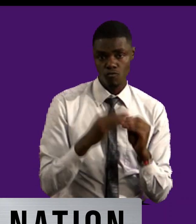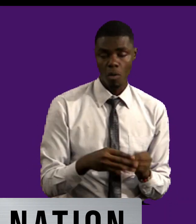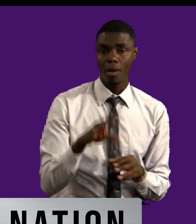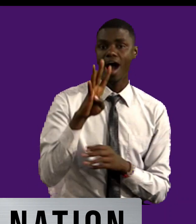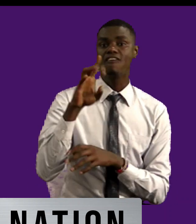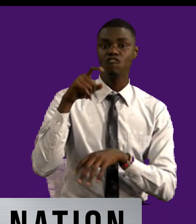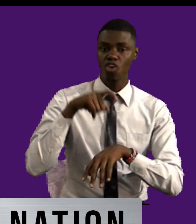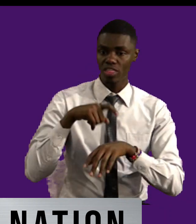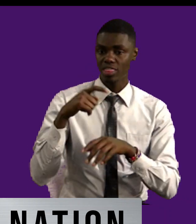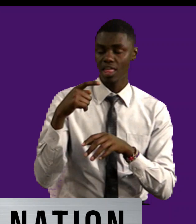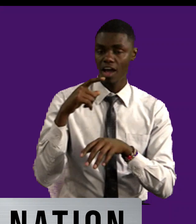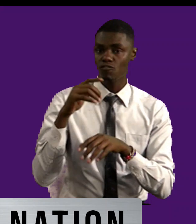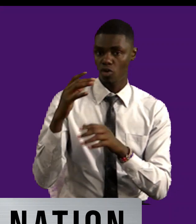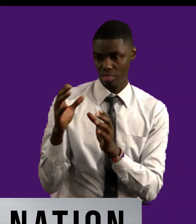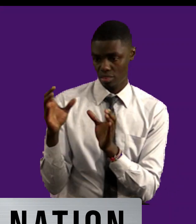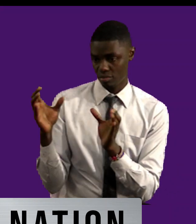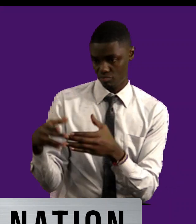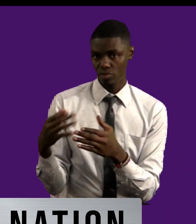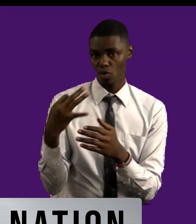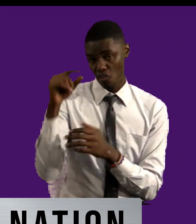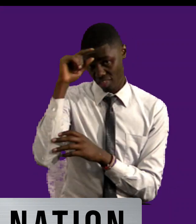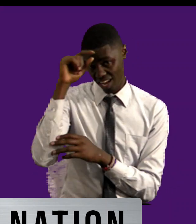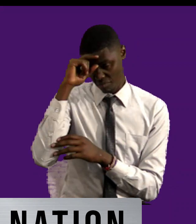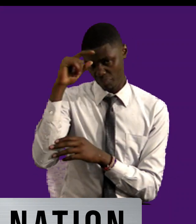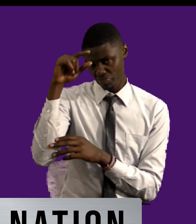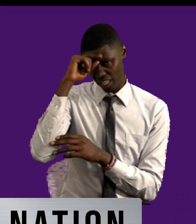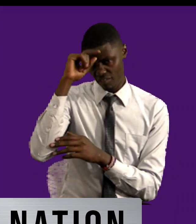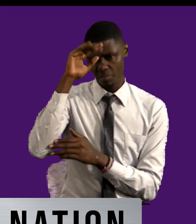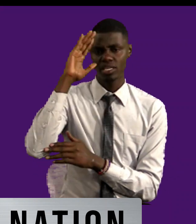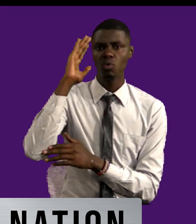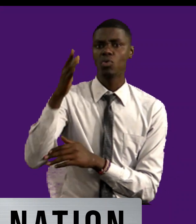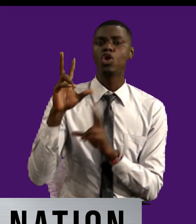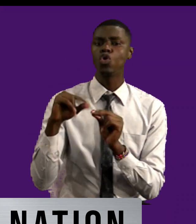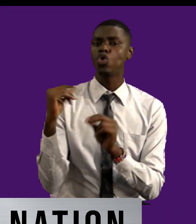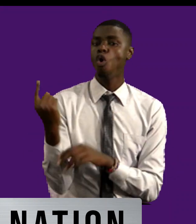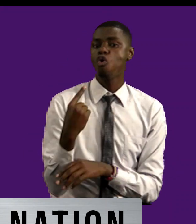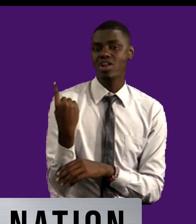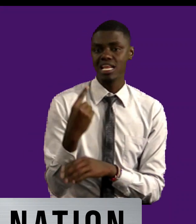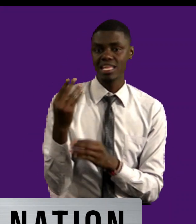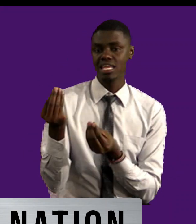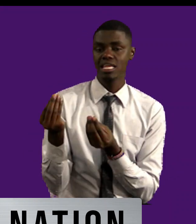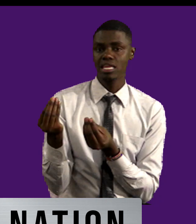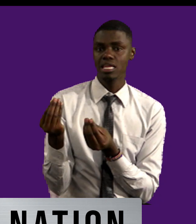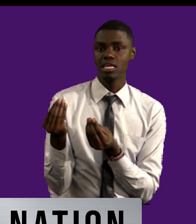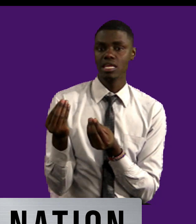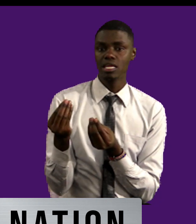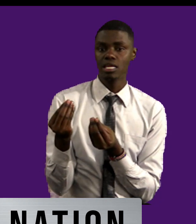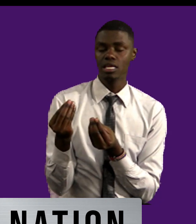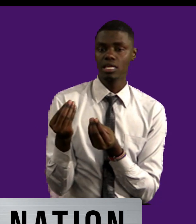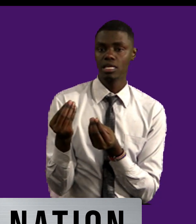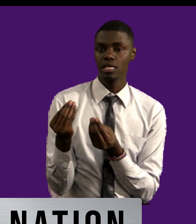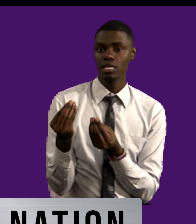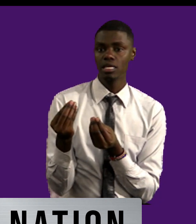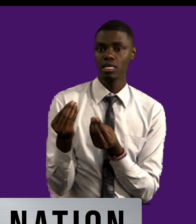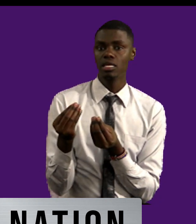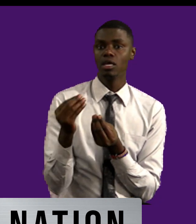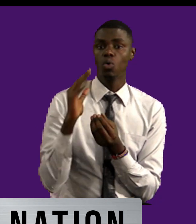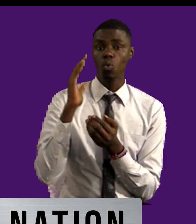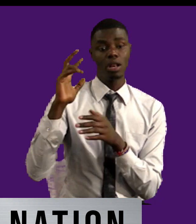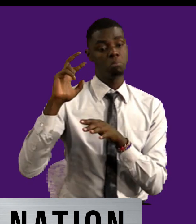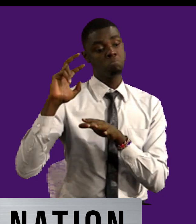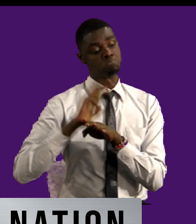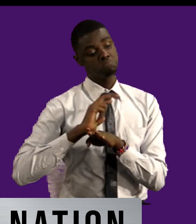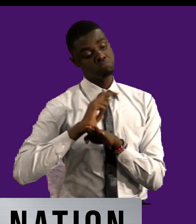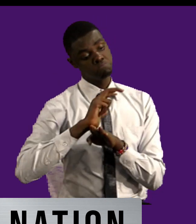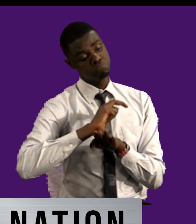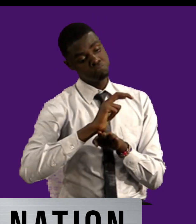fourth tier of the government, a government that will be not only given or supervised,